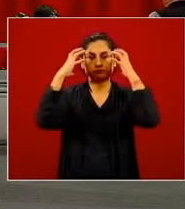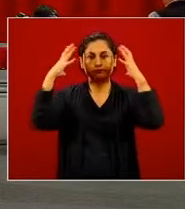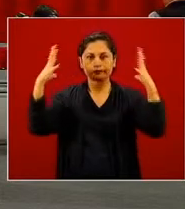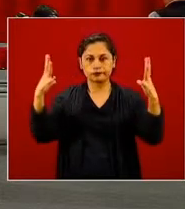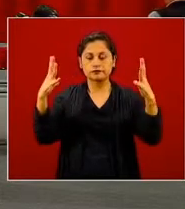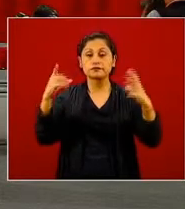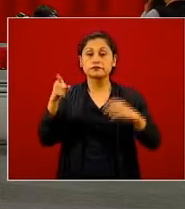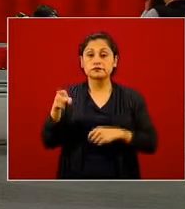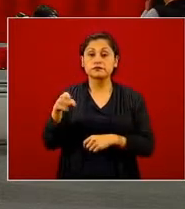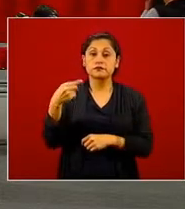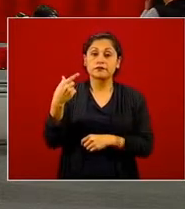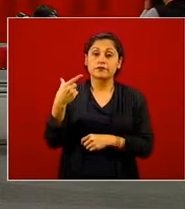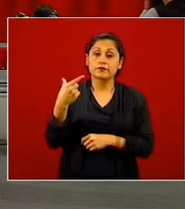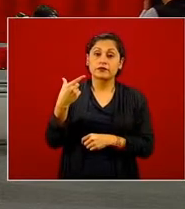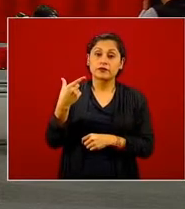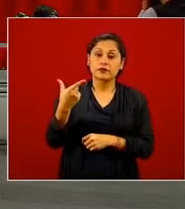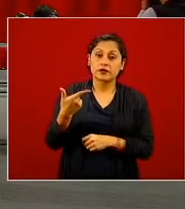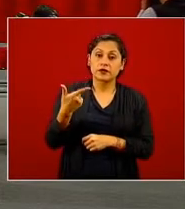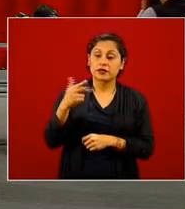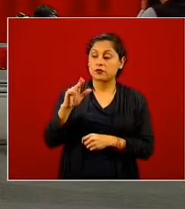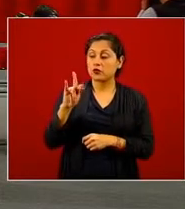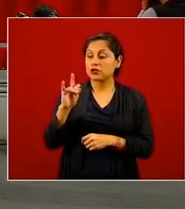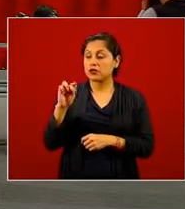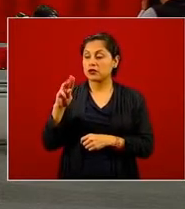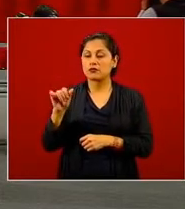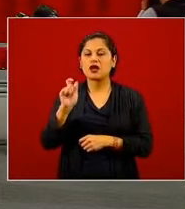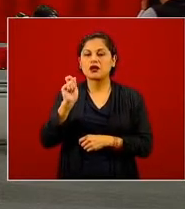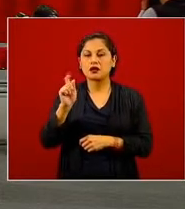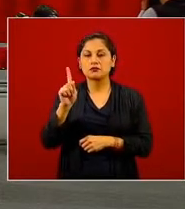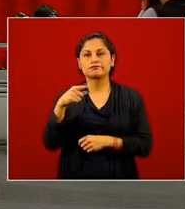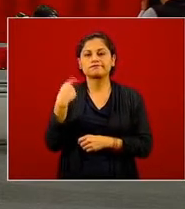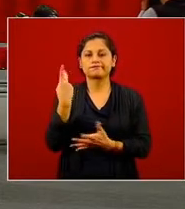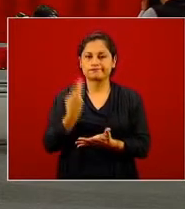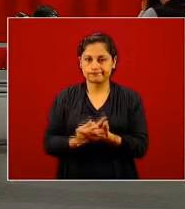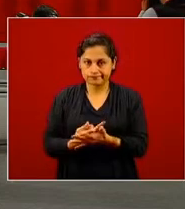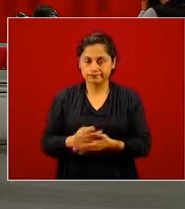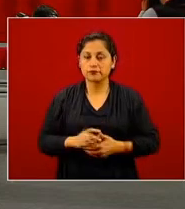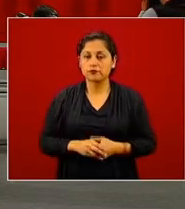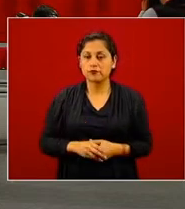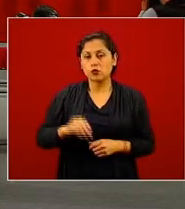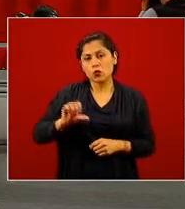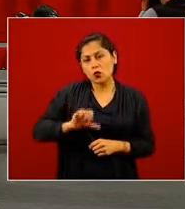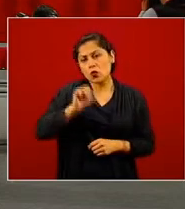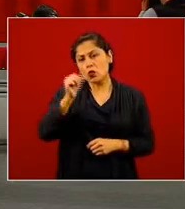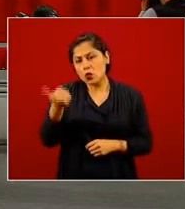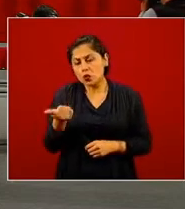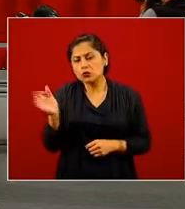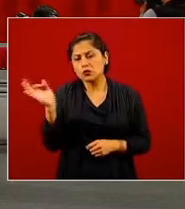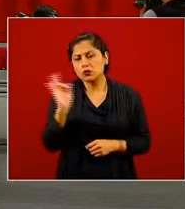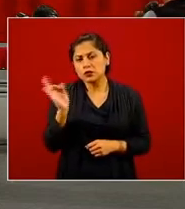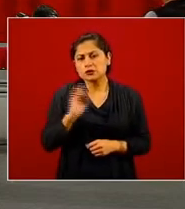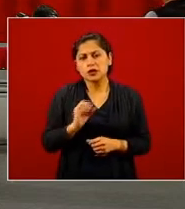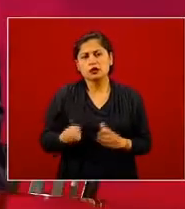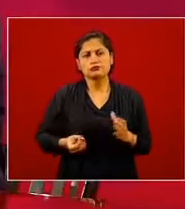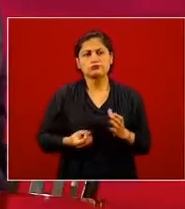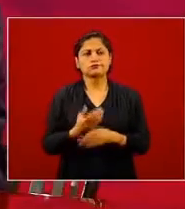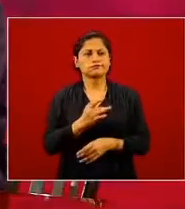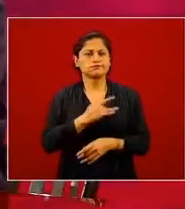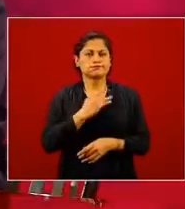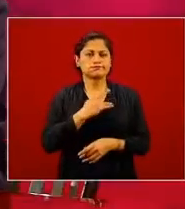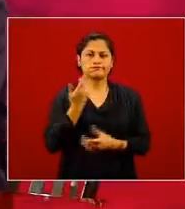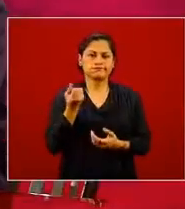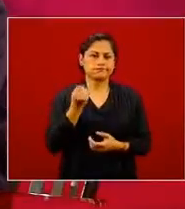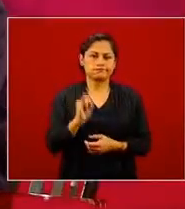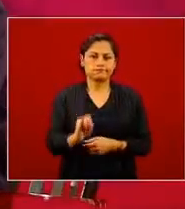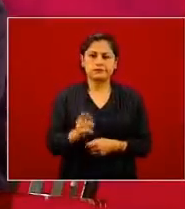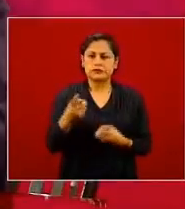some person might describe it as that they feel that their head is expanding, and this may result in the